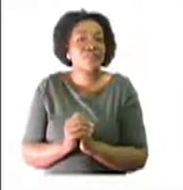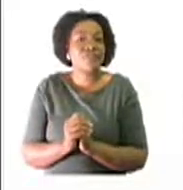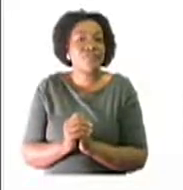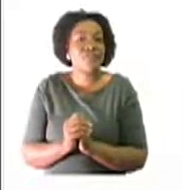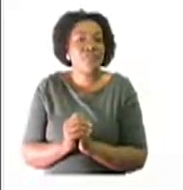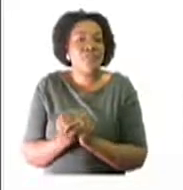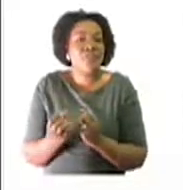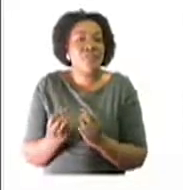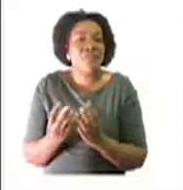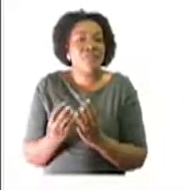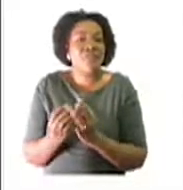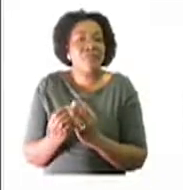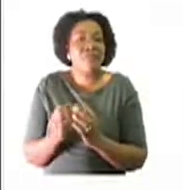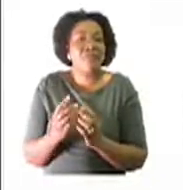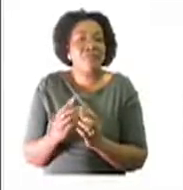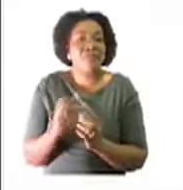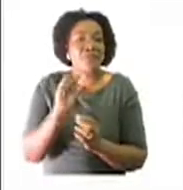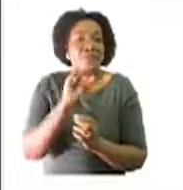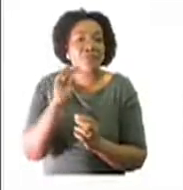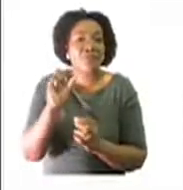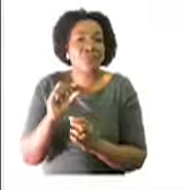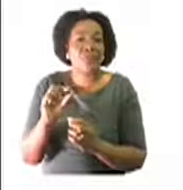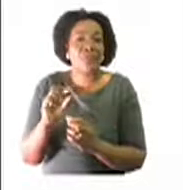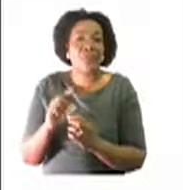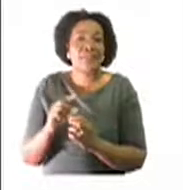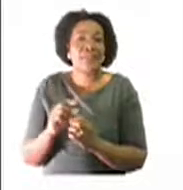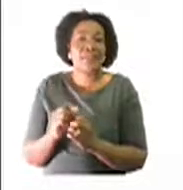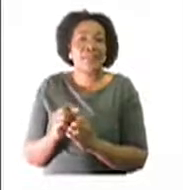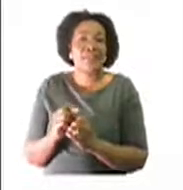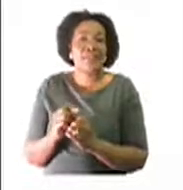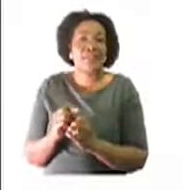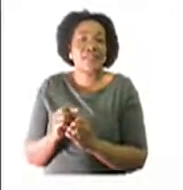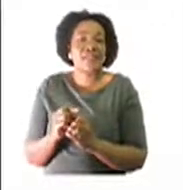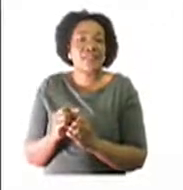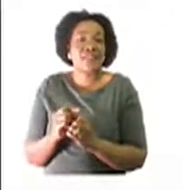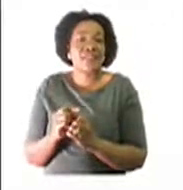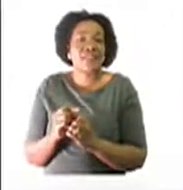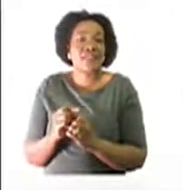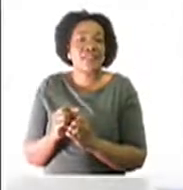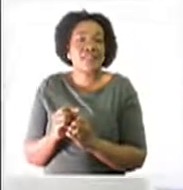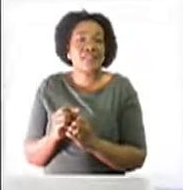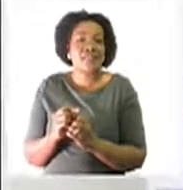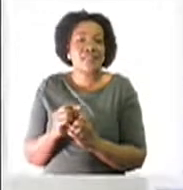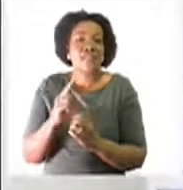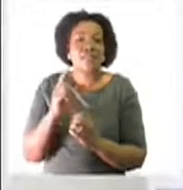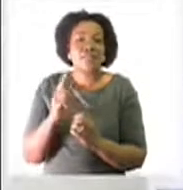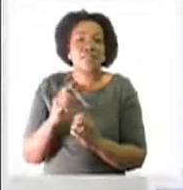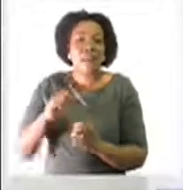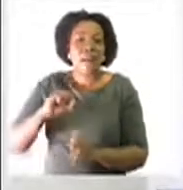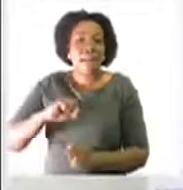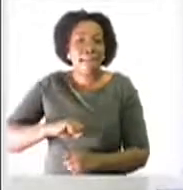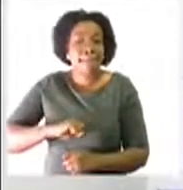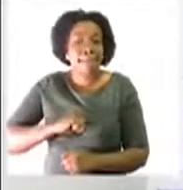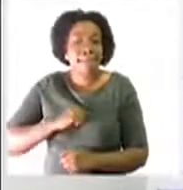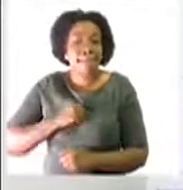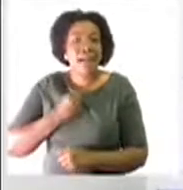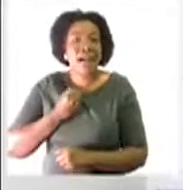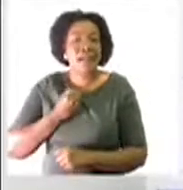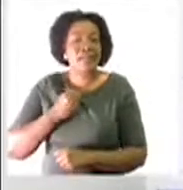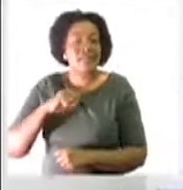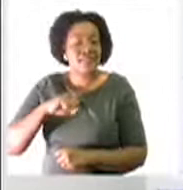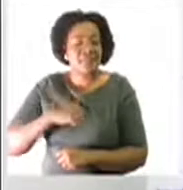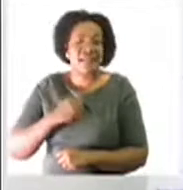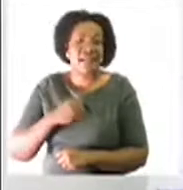few words here also on the chalkboard that shows ownership. Mine, something that belongs